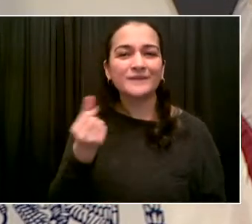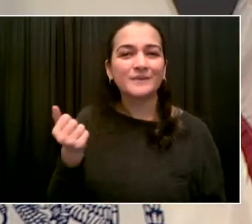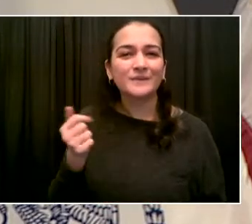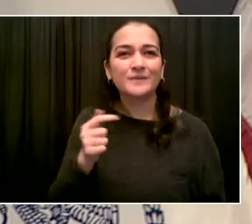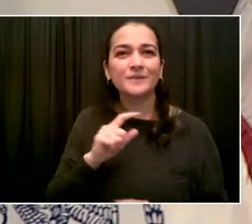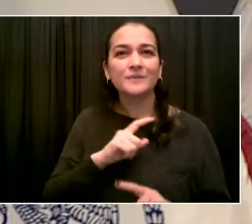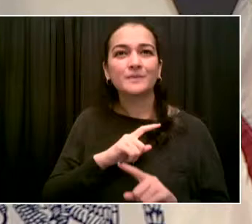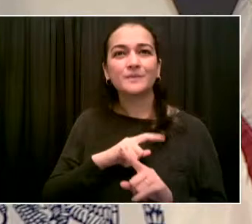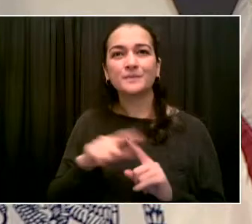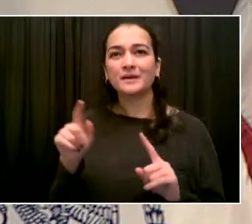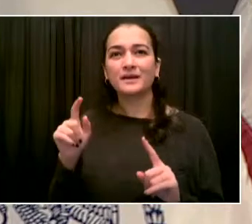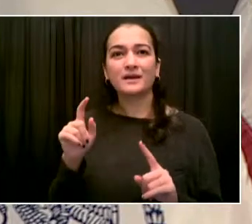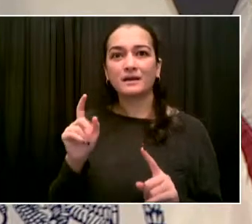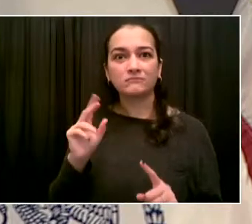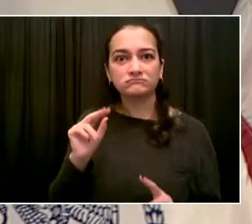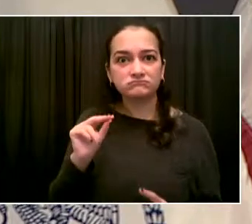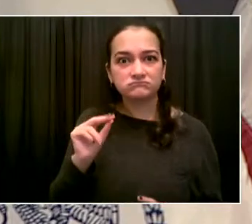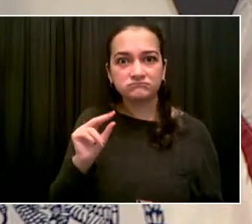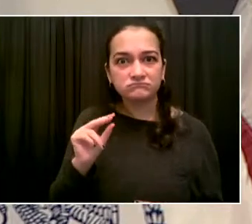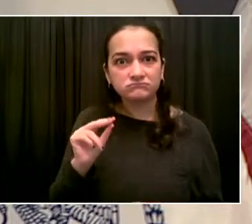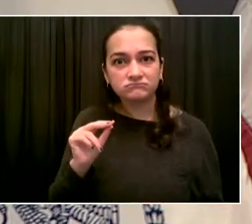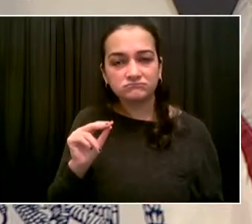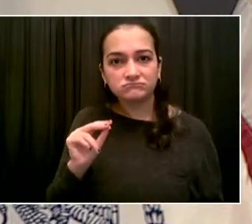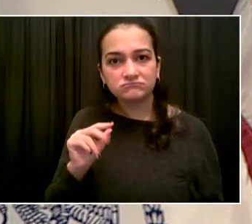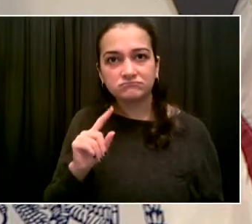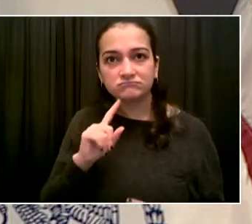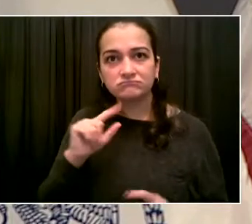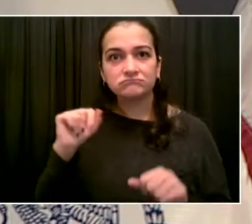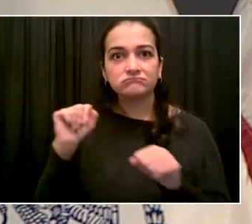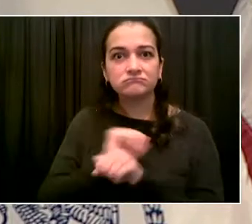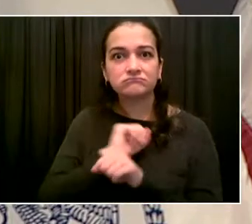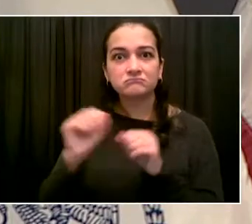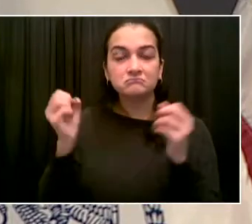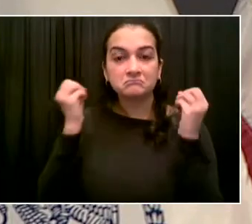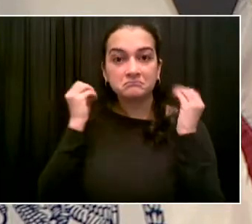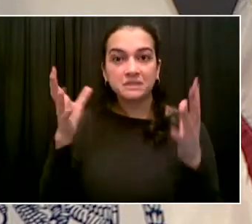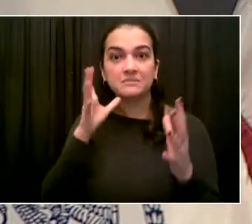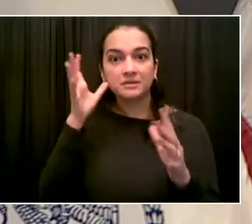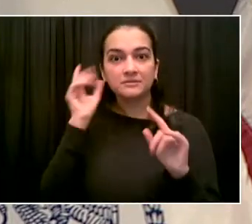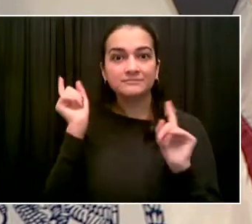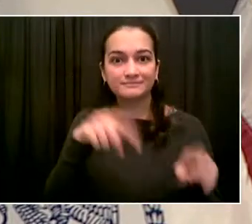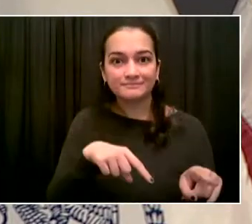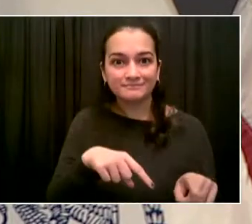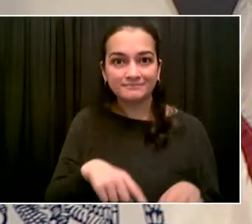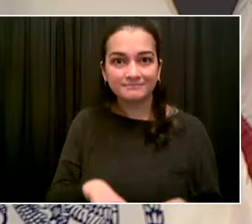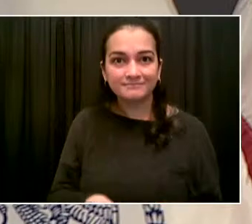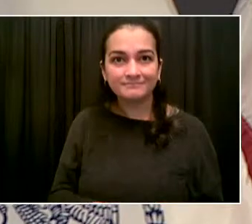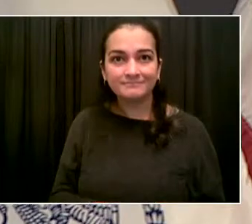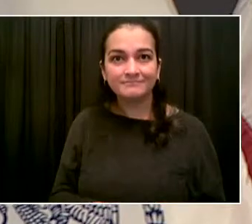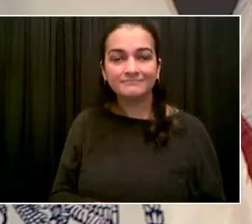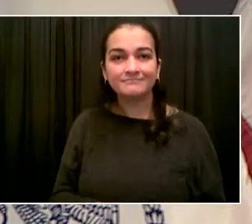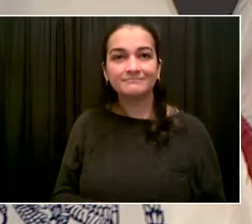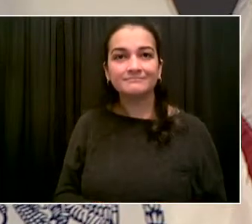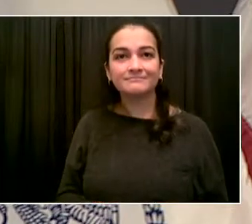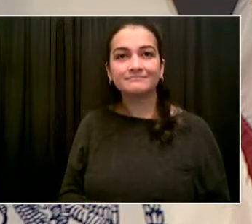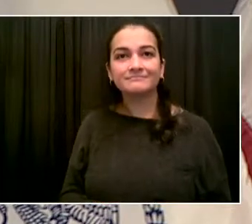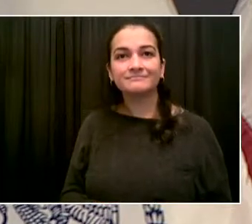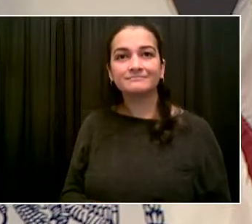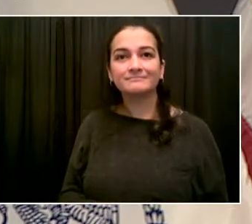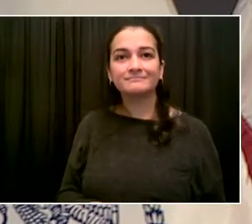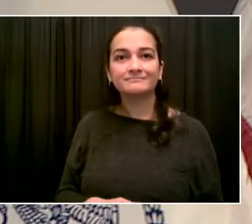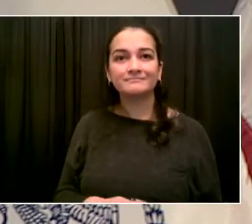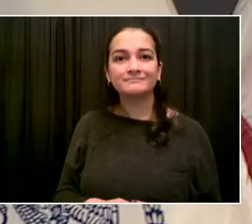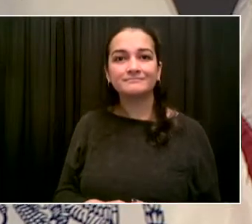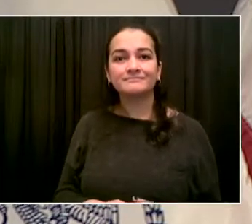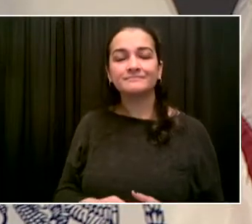also know with the younger kids, a lot of parents want to focus on going to the pediatrician office. We have been pleasantly surprised at how